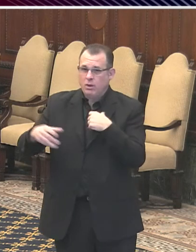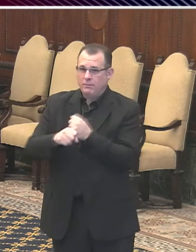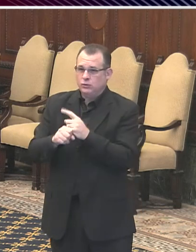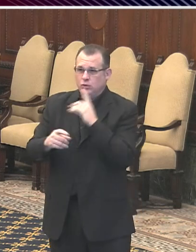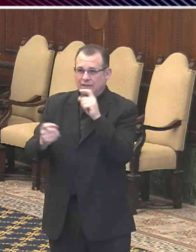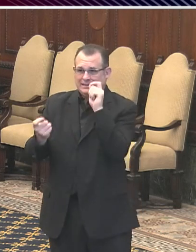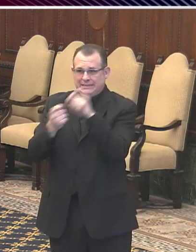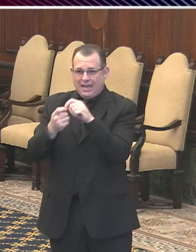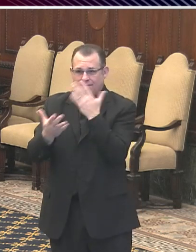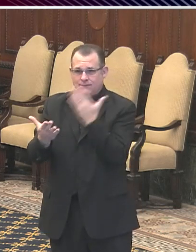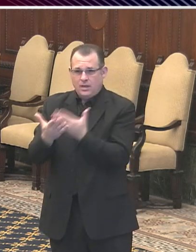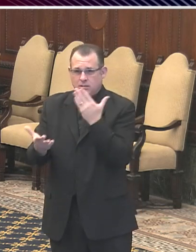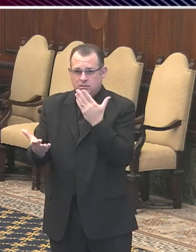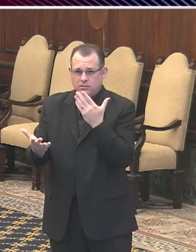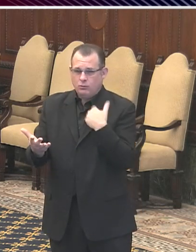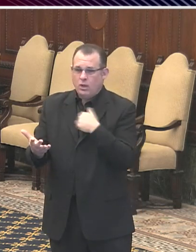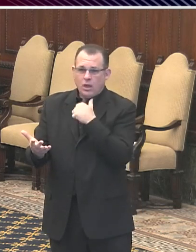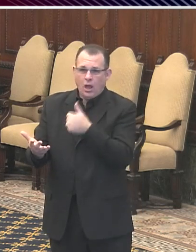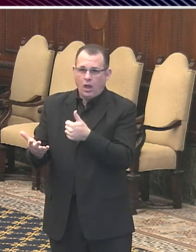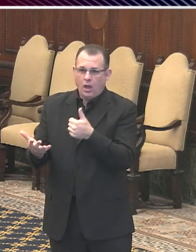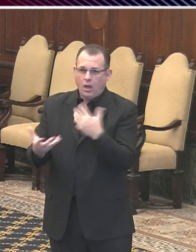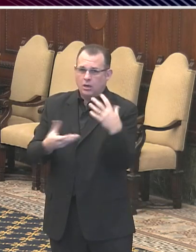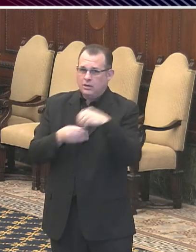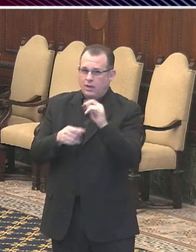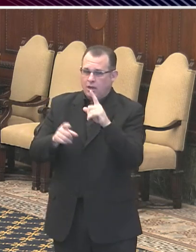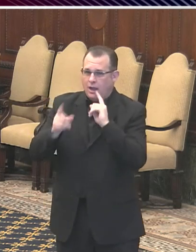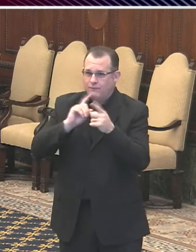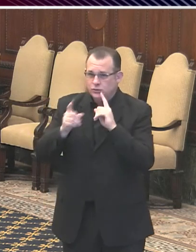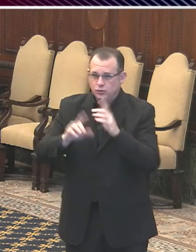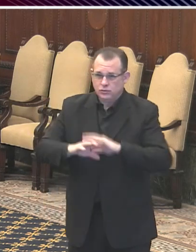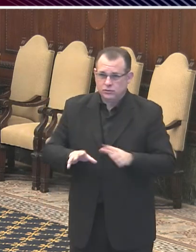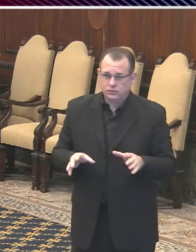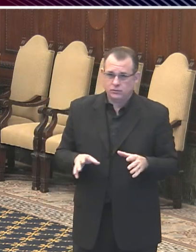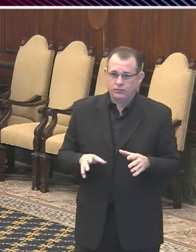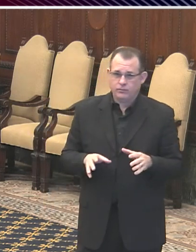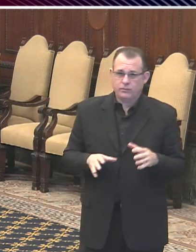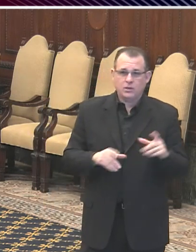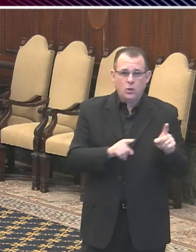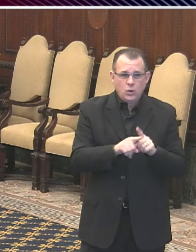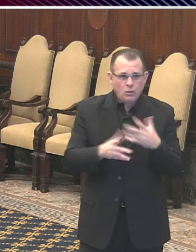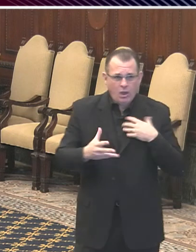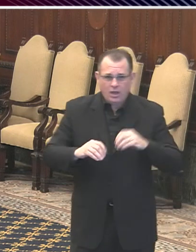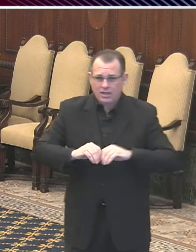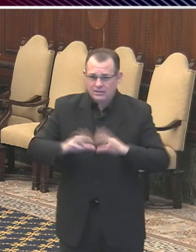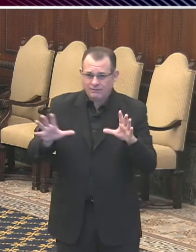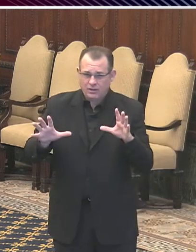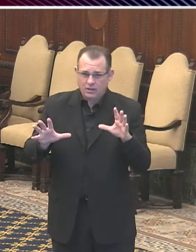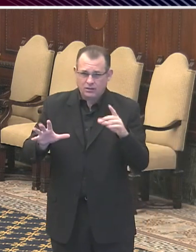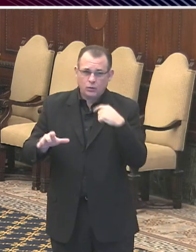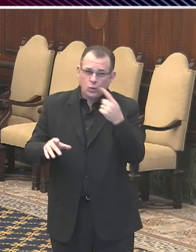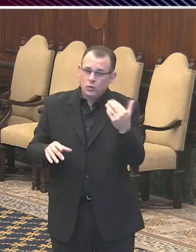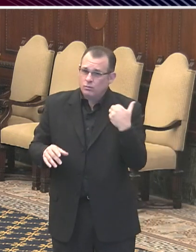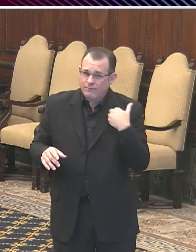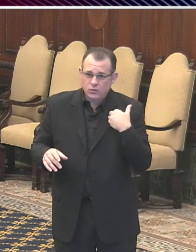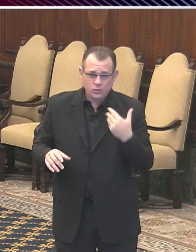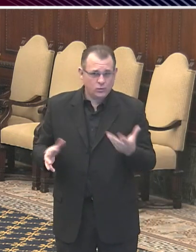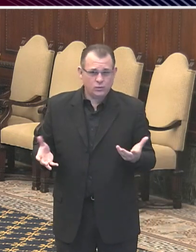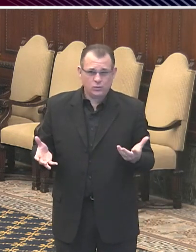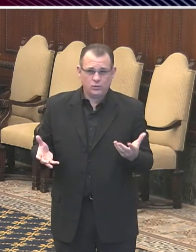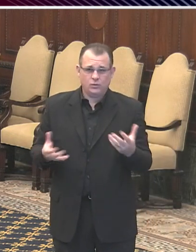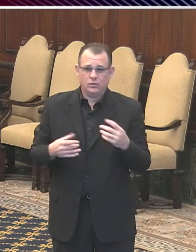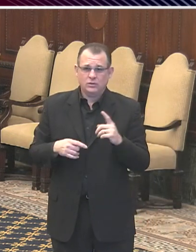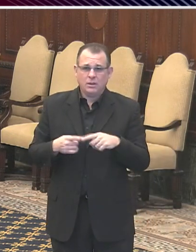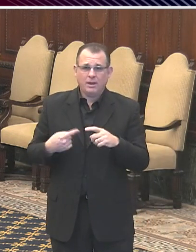so we're actively in that conversation. And I do also want to clarify something I said earlier about Commissioner Outlaw working at home. While she